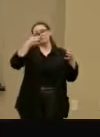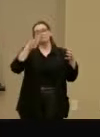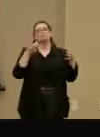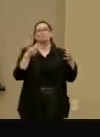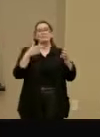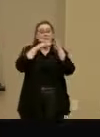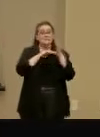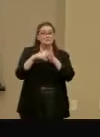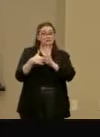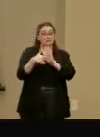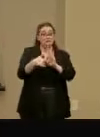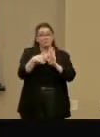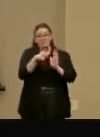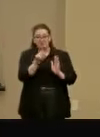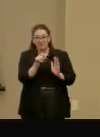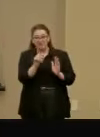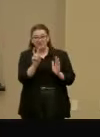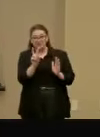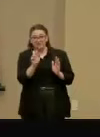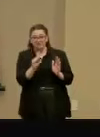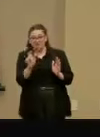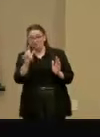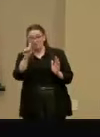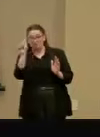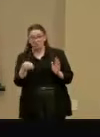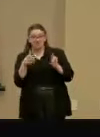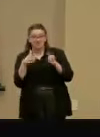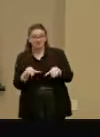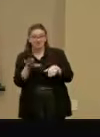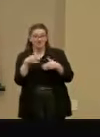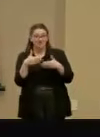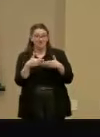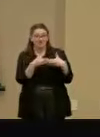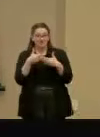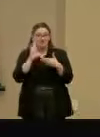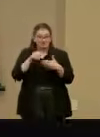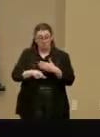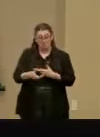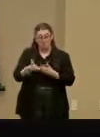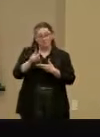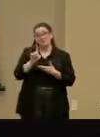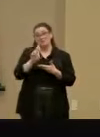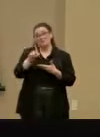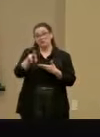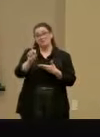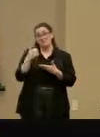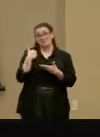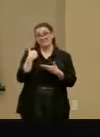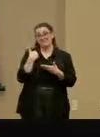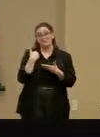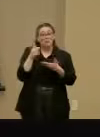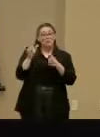have shown that it is between a 0.2 to 3% chance of having a child with lupus. So it's still low, but it's